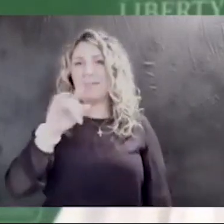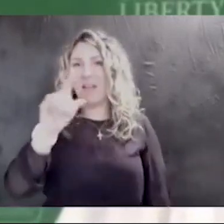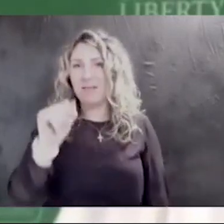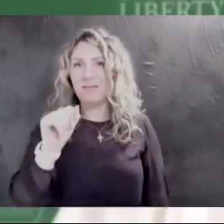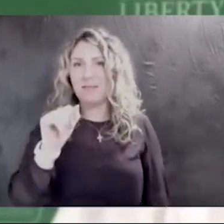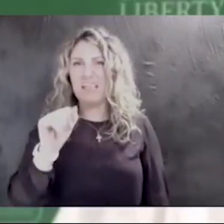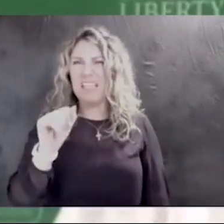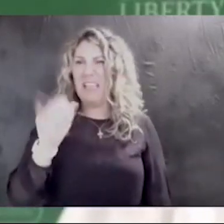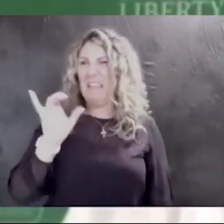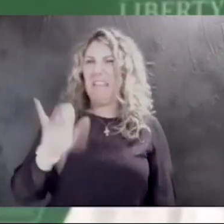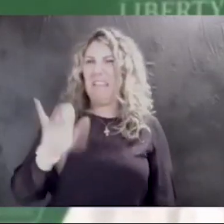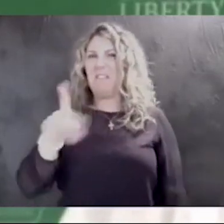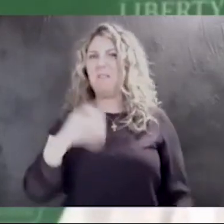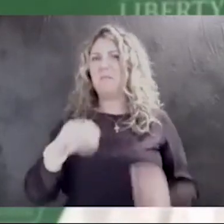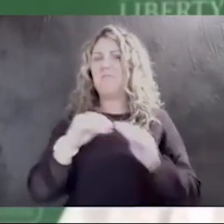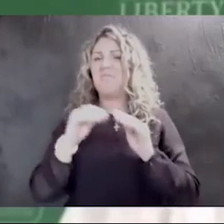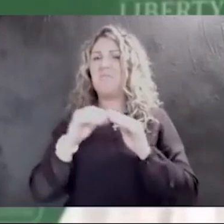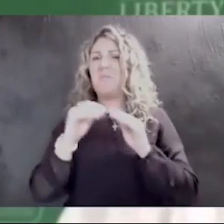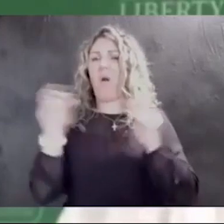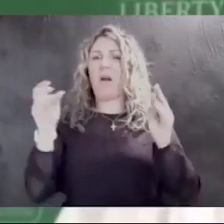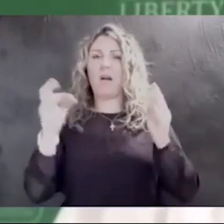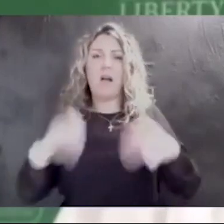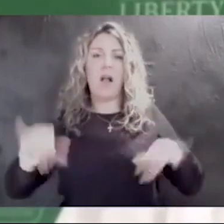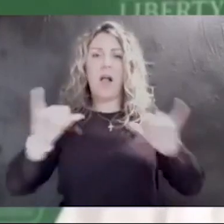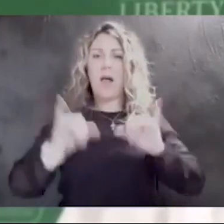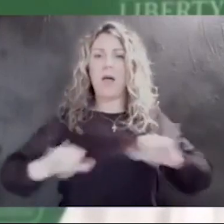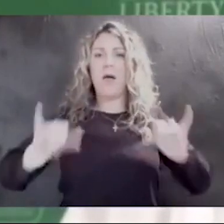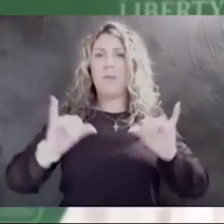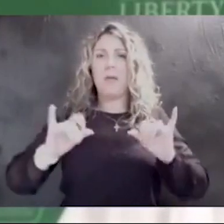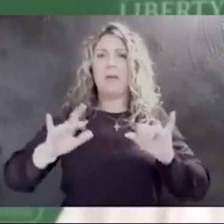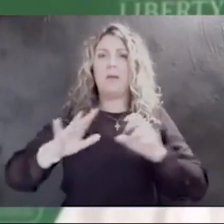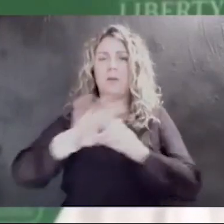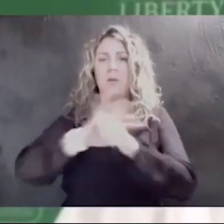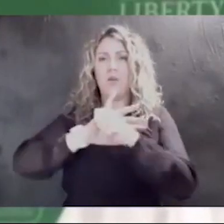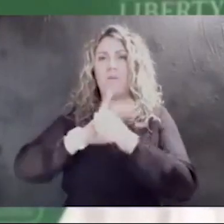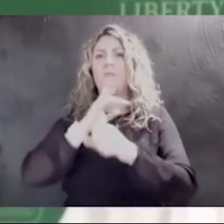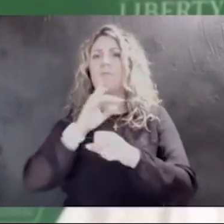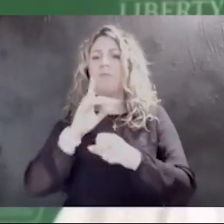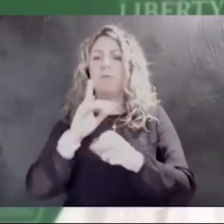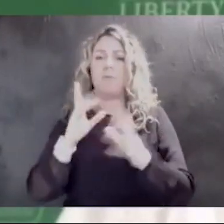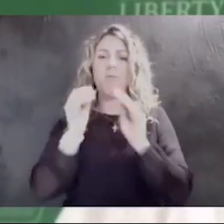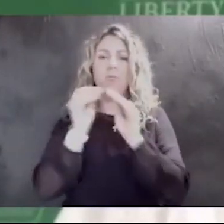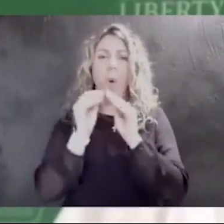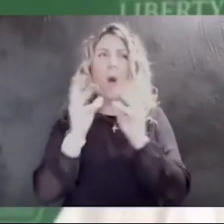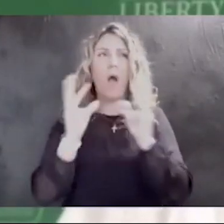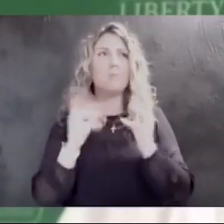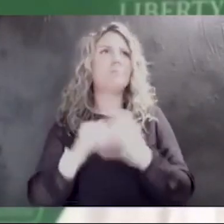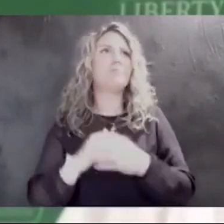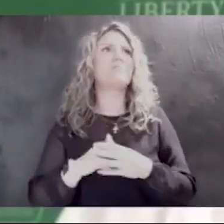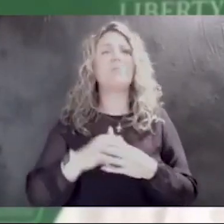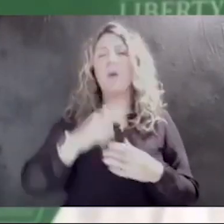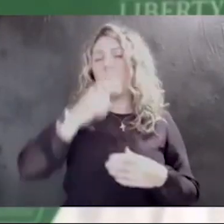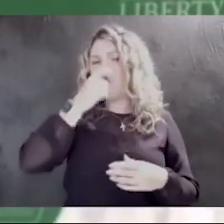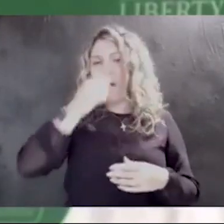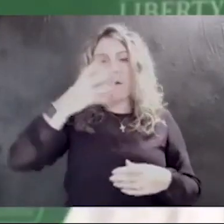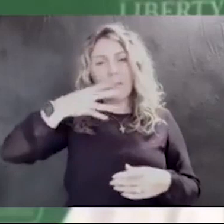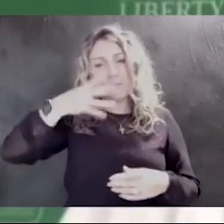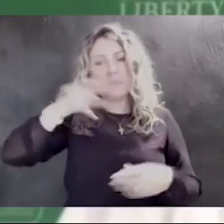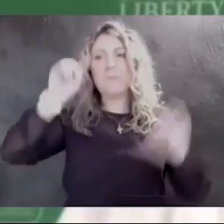Delta seems to act more like the common coronaviruses, with more of runny nose, more